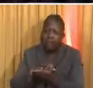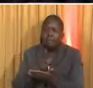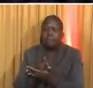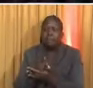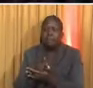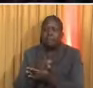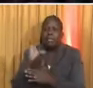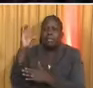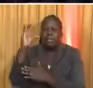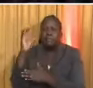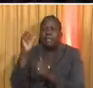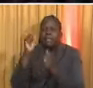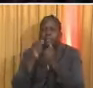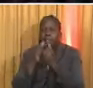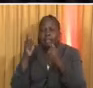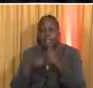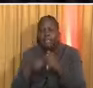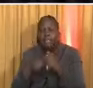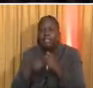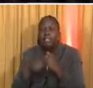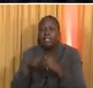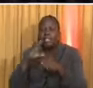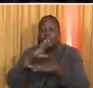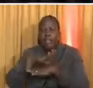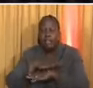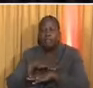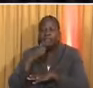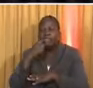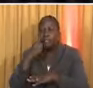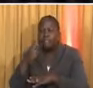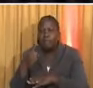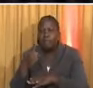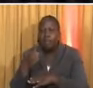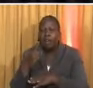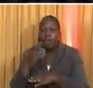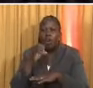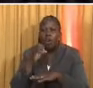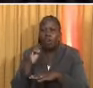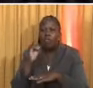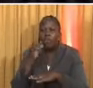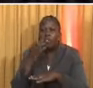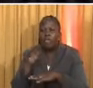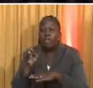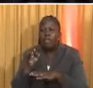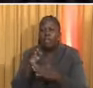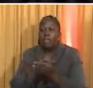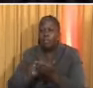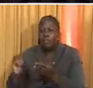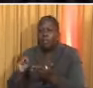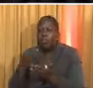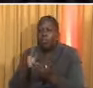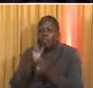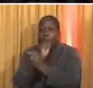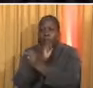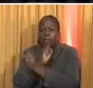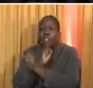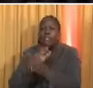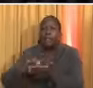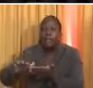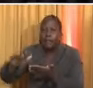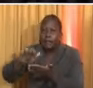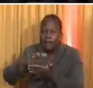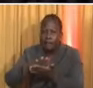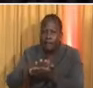Chapter 16 exhaustively sets out the process of initiating an amendment to the protected provisions.